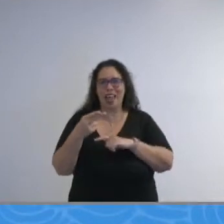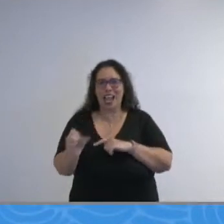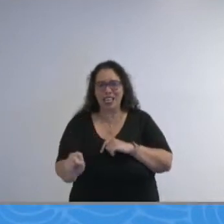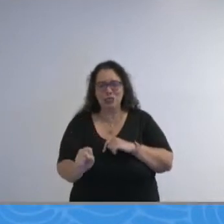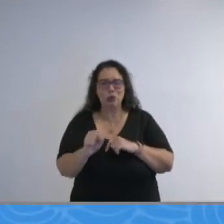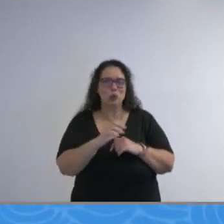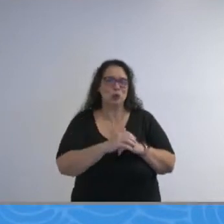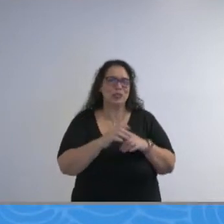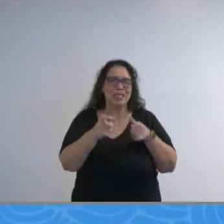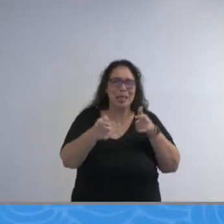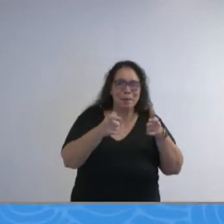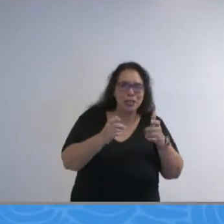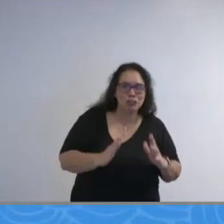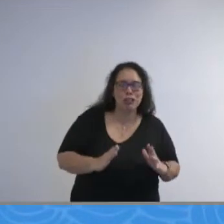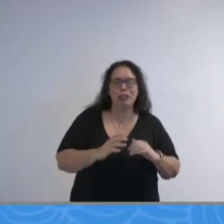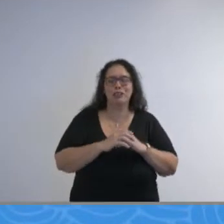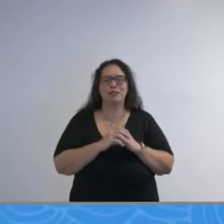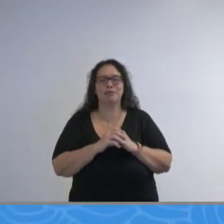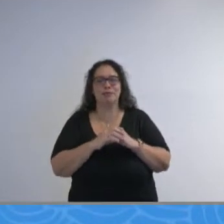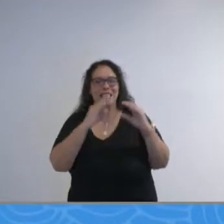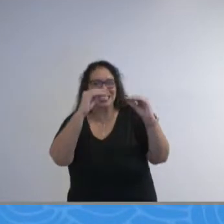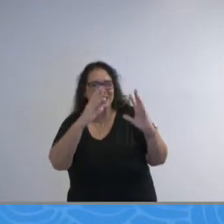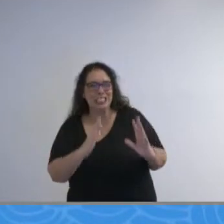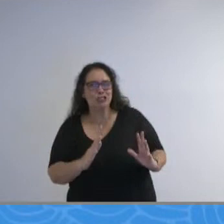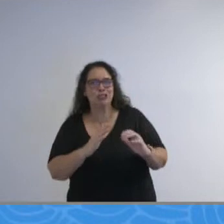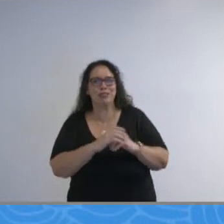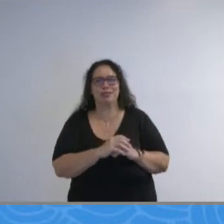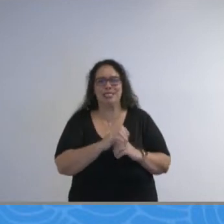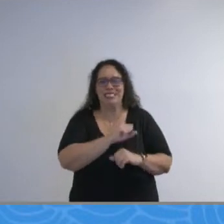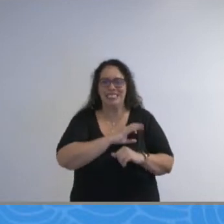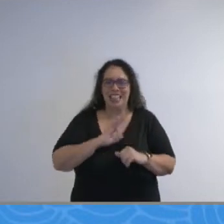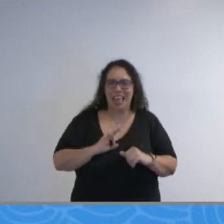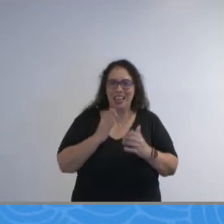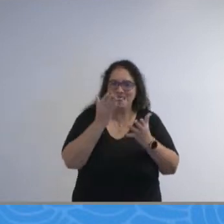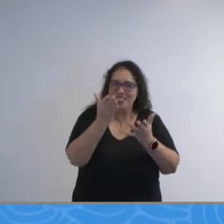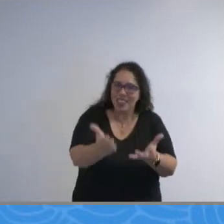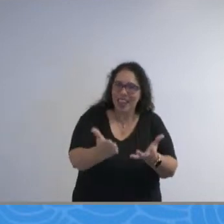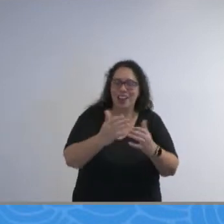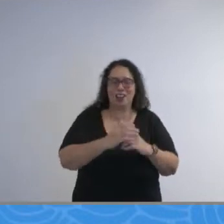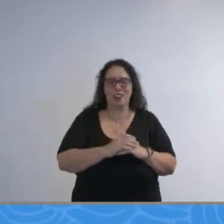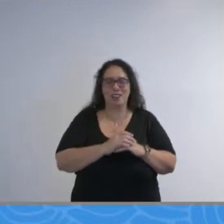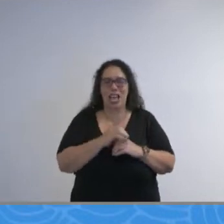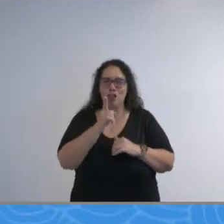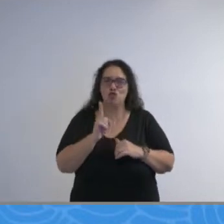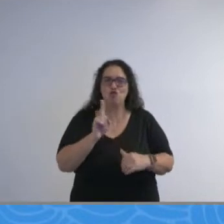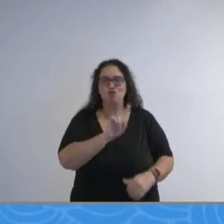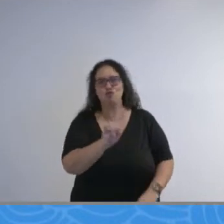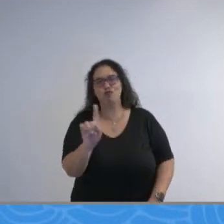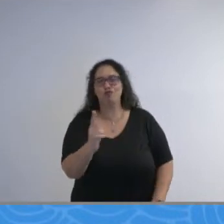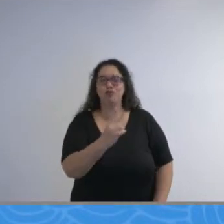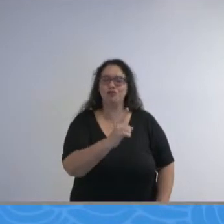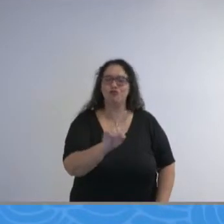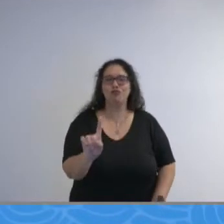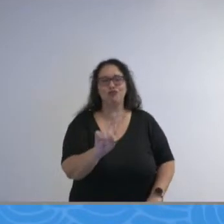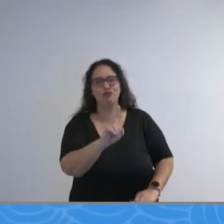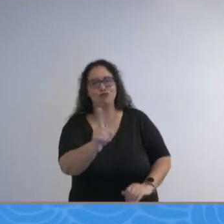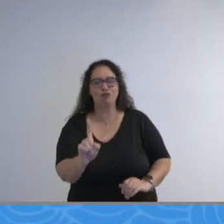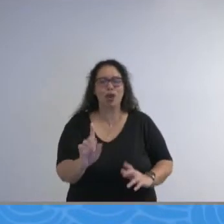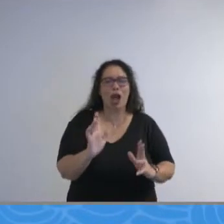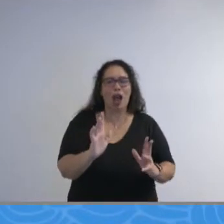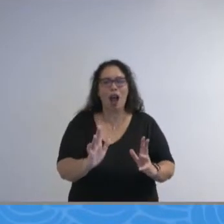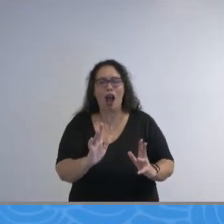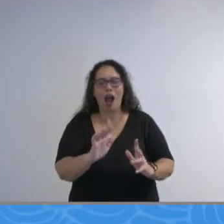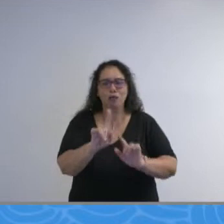staff there to answer your questions, to give you information so that you can decide, what works for